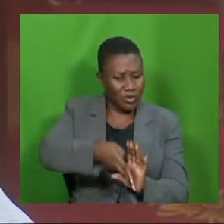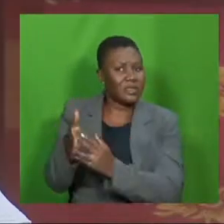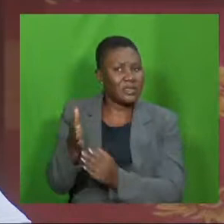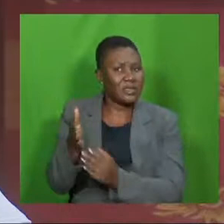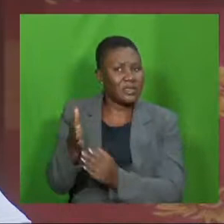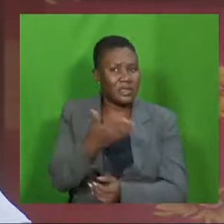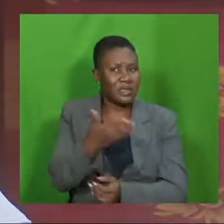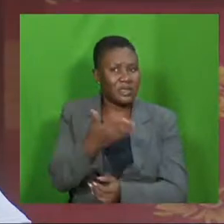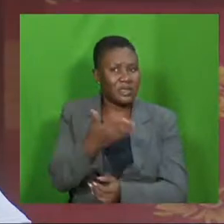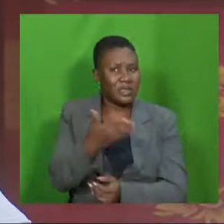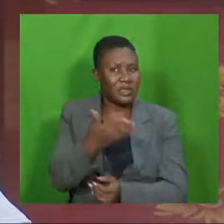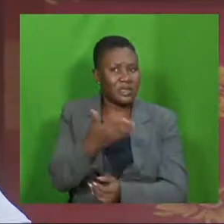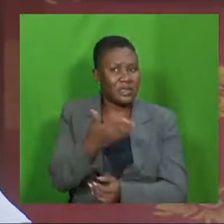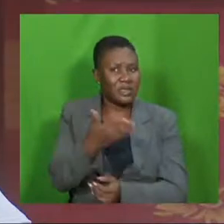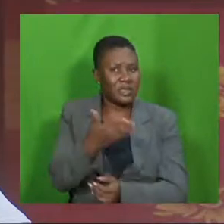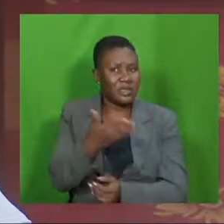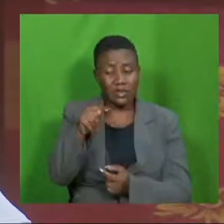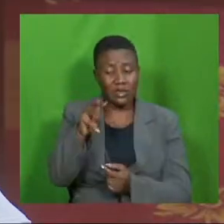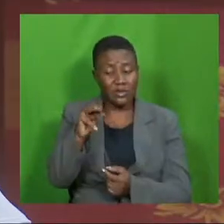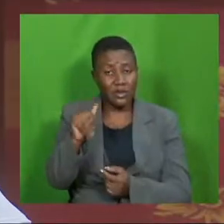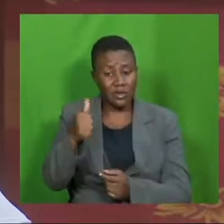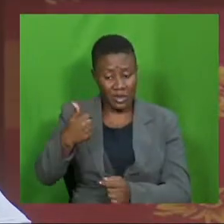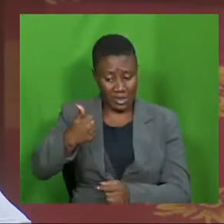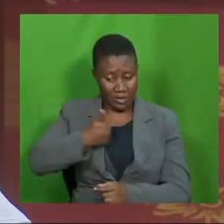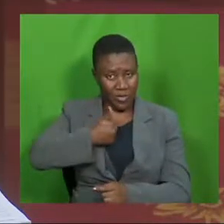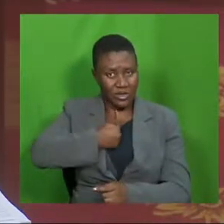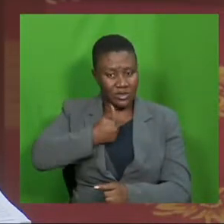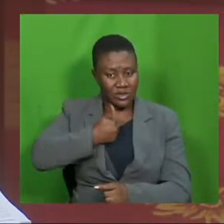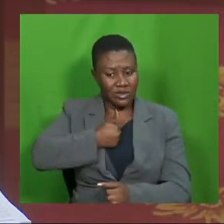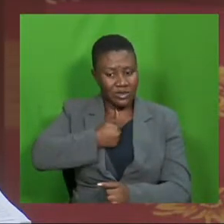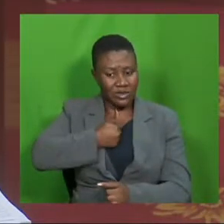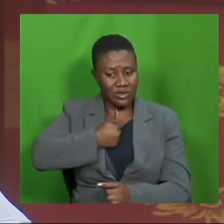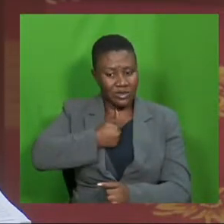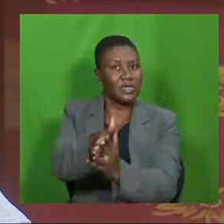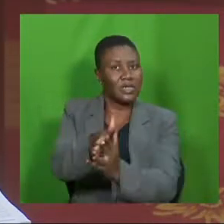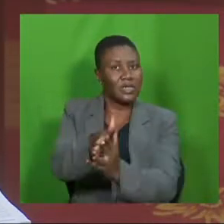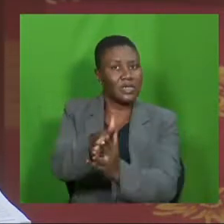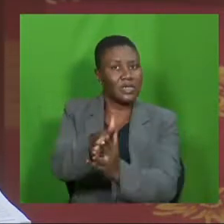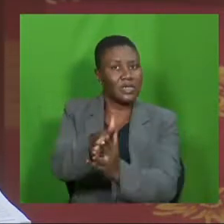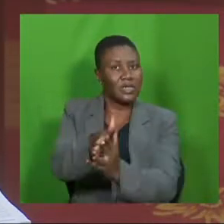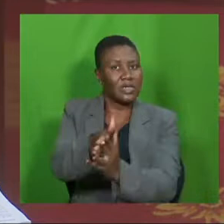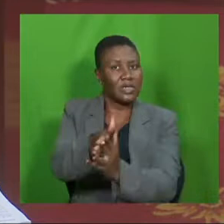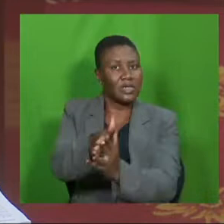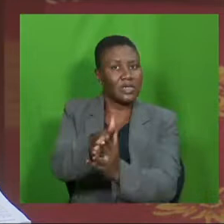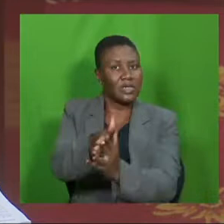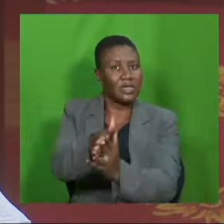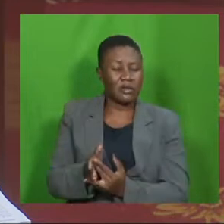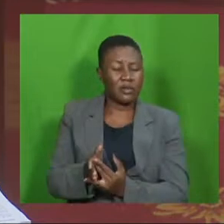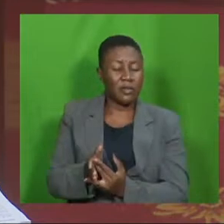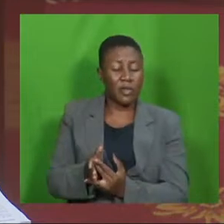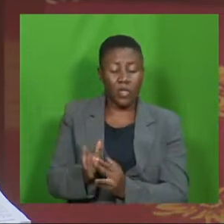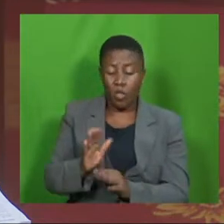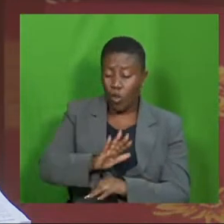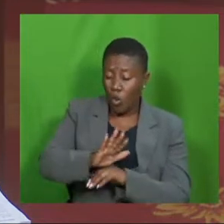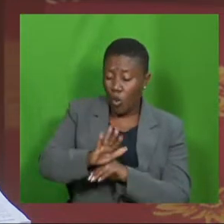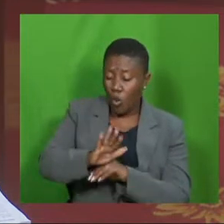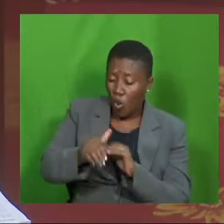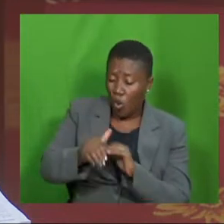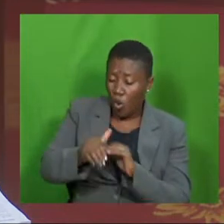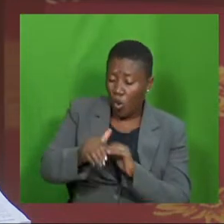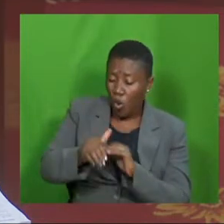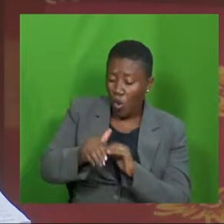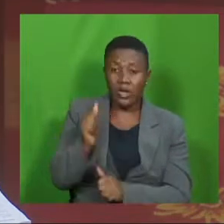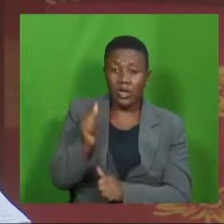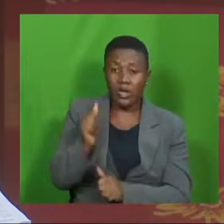especially Tema. I did the distribution myself. The whole of Greater Accra, I did